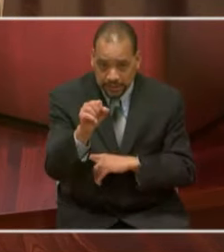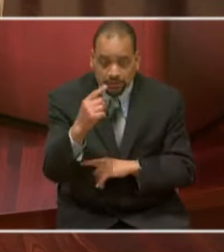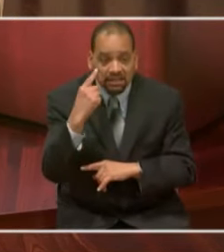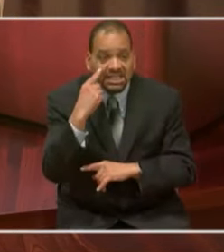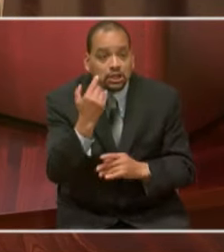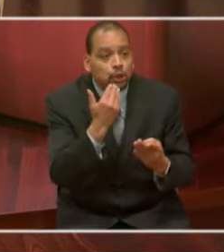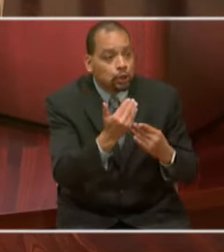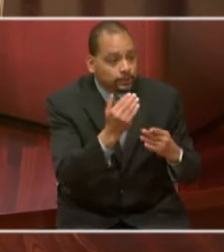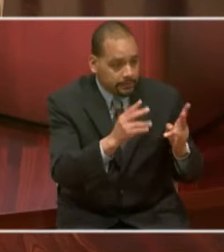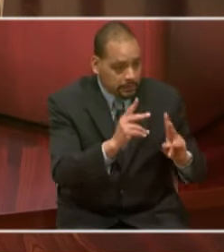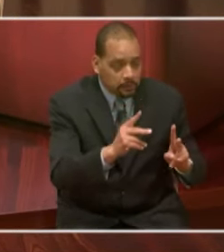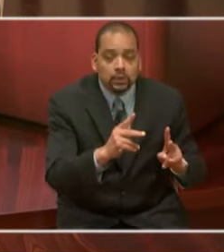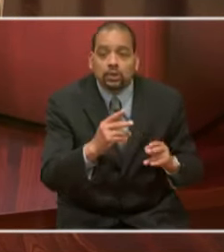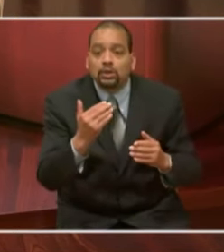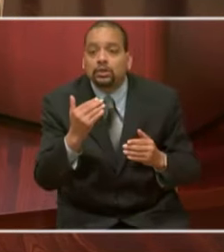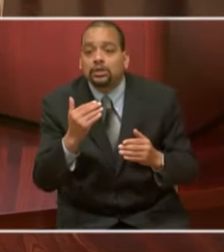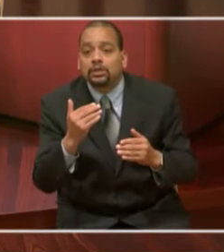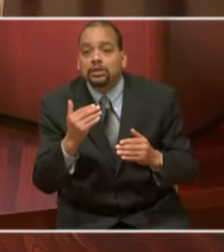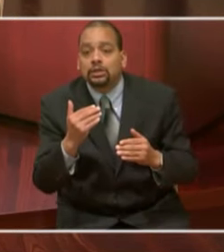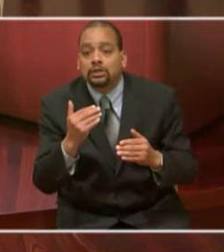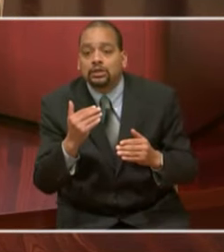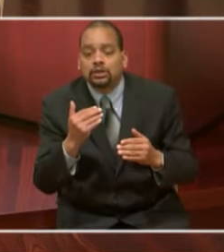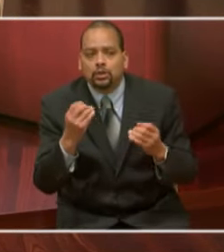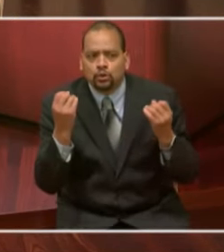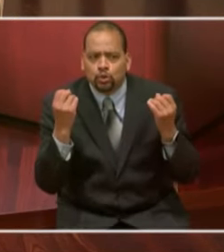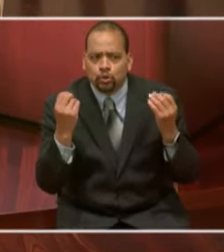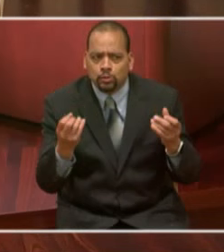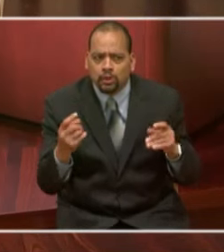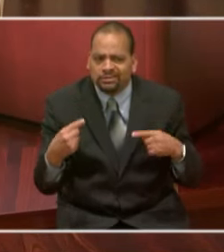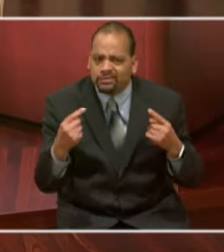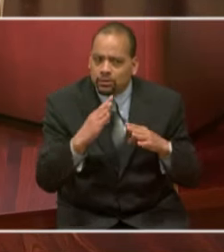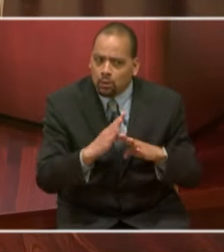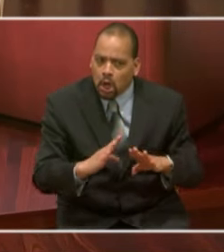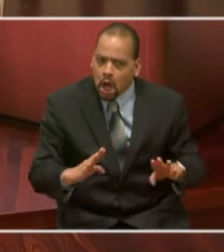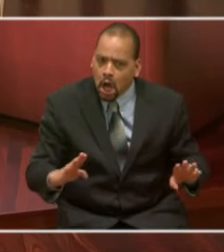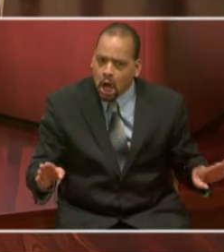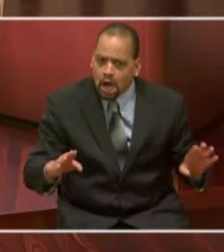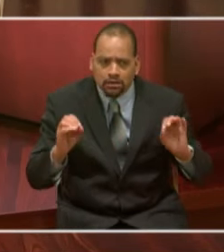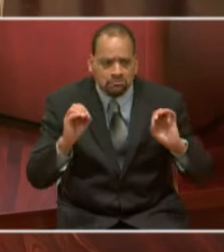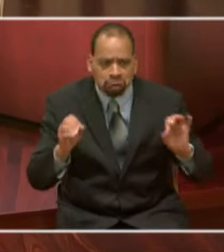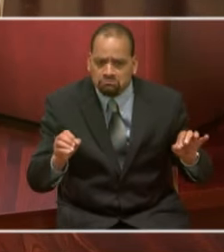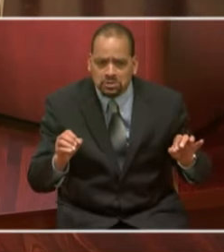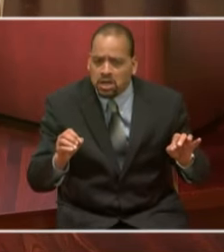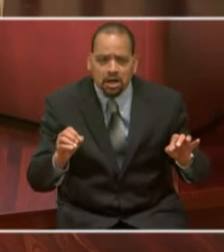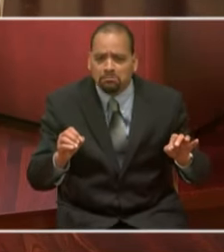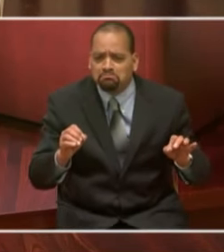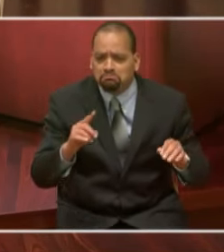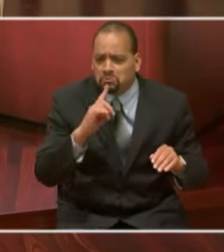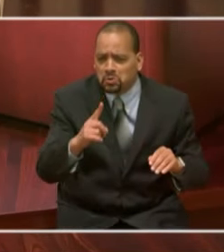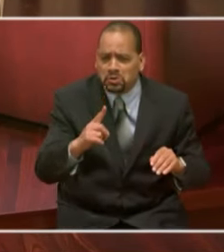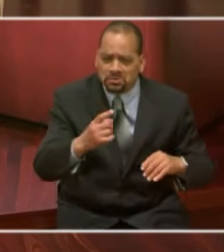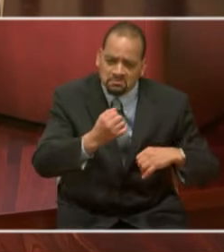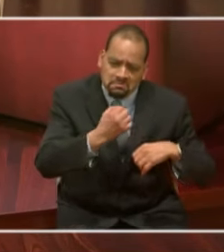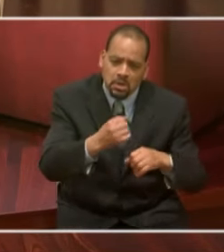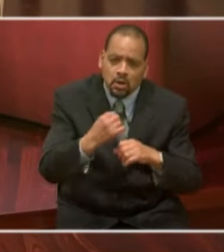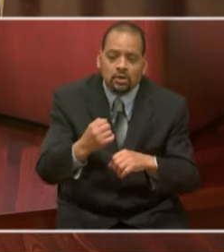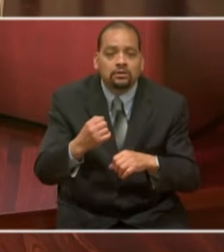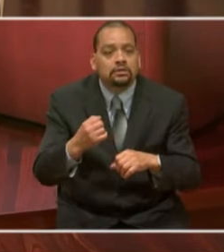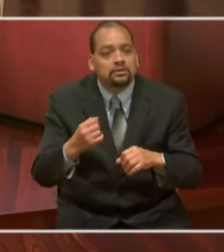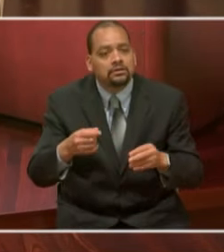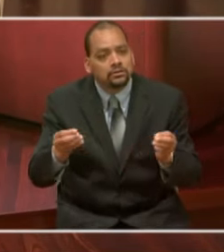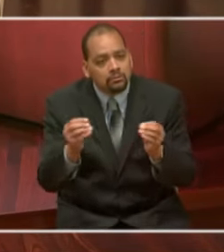peace. Dr. King was saying in a very funny way, he said, John, what we need to do, just love the hell out of